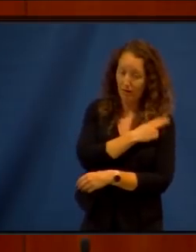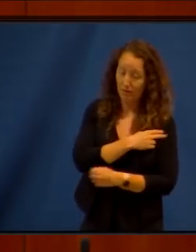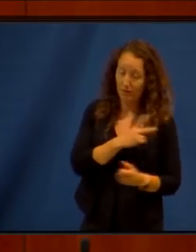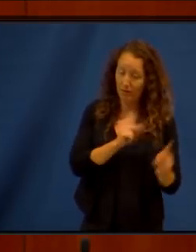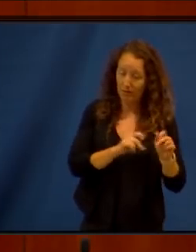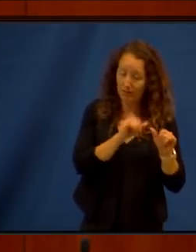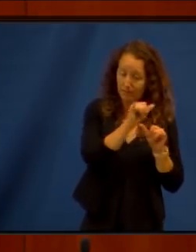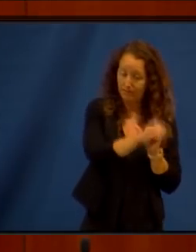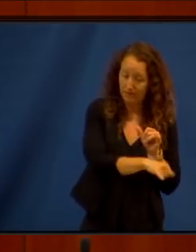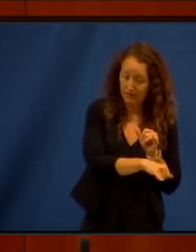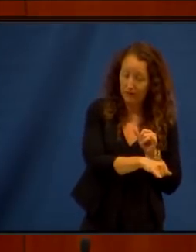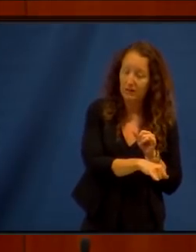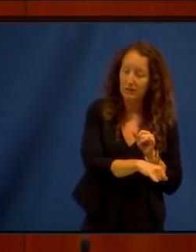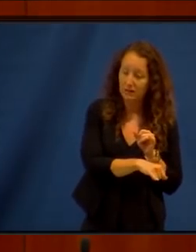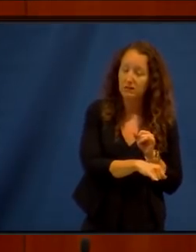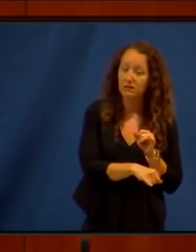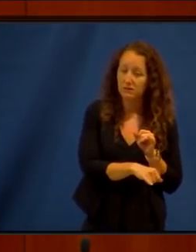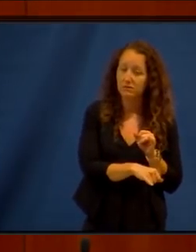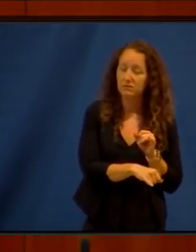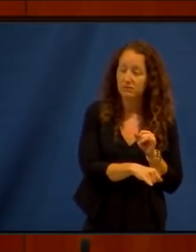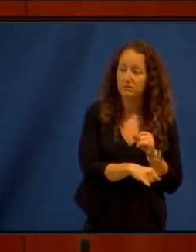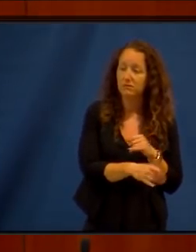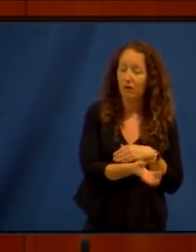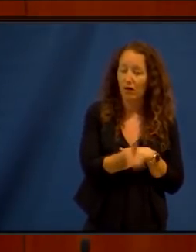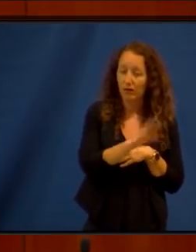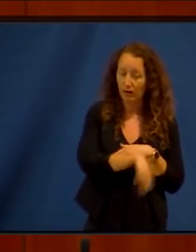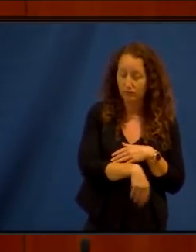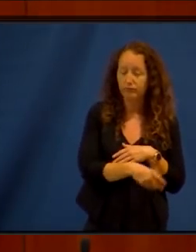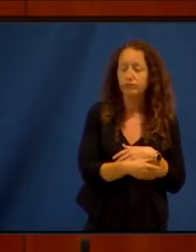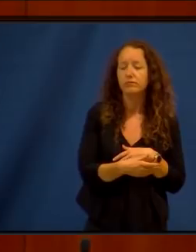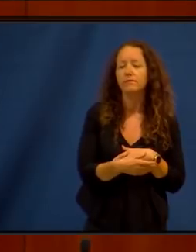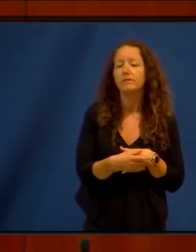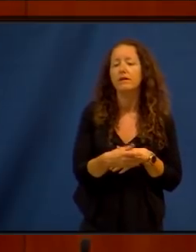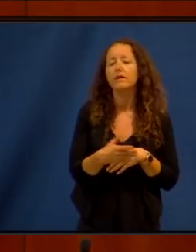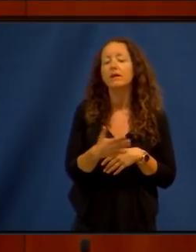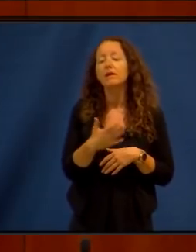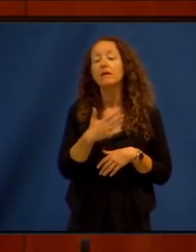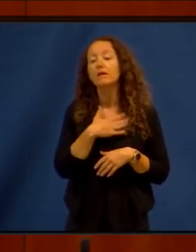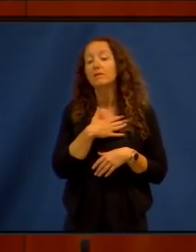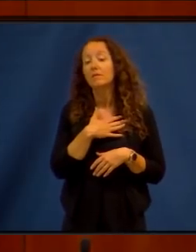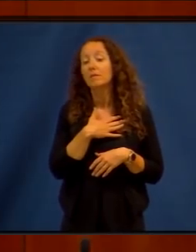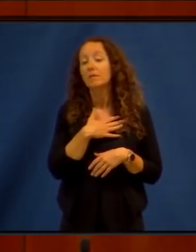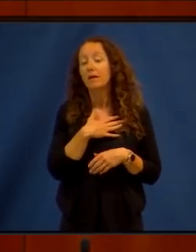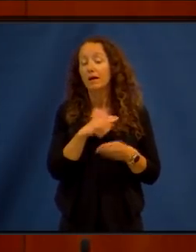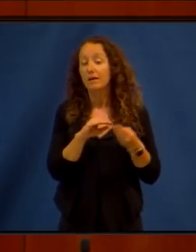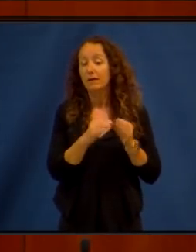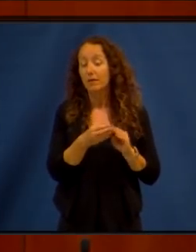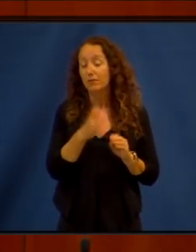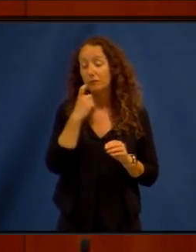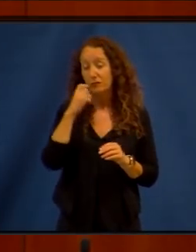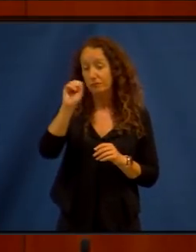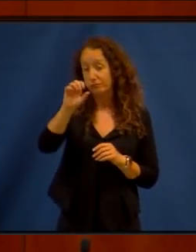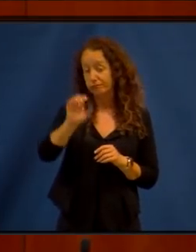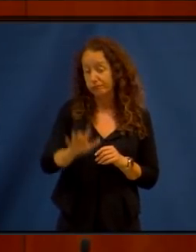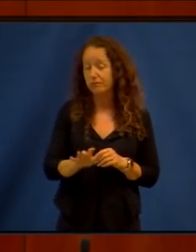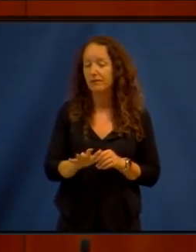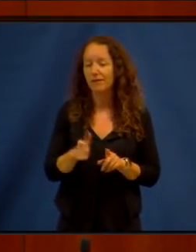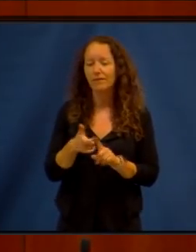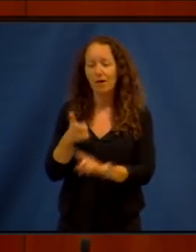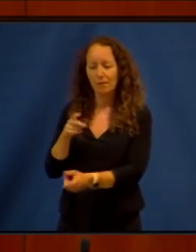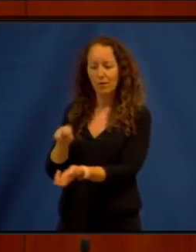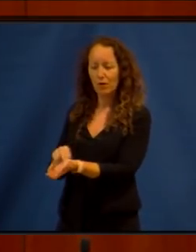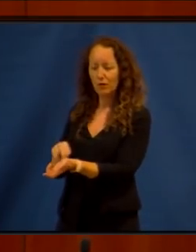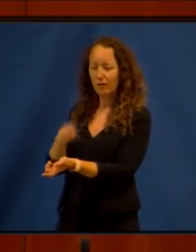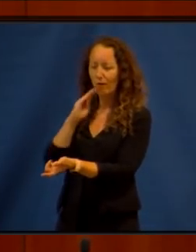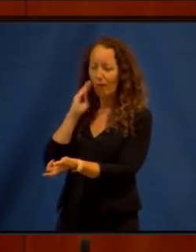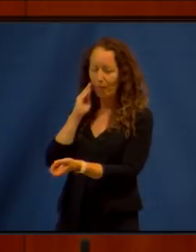were patients from the nurse, actual patients from the nursing home. And so, as